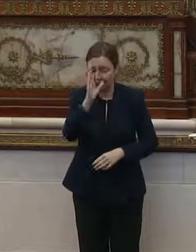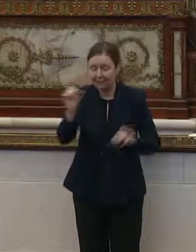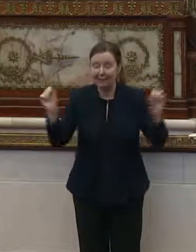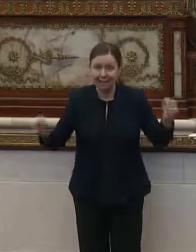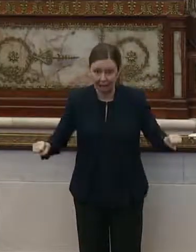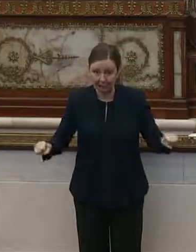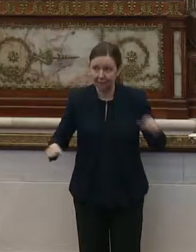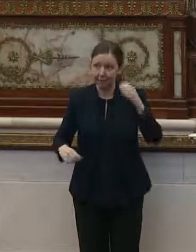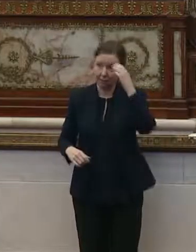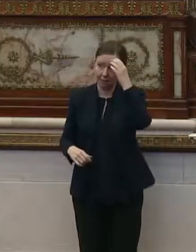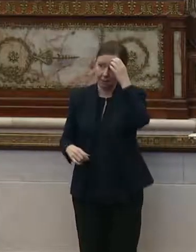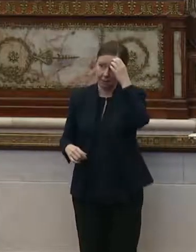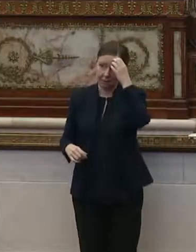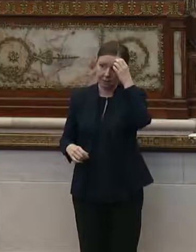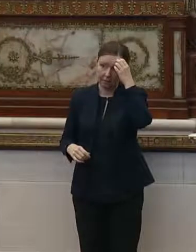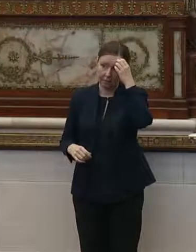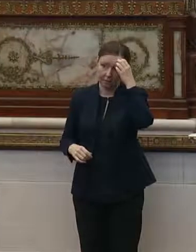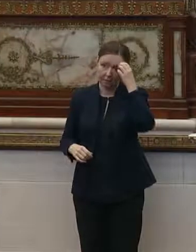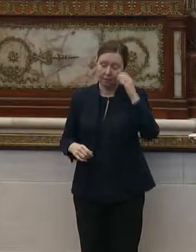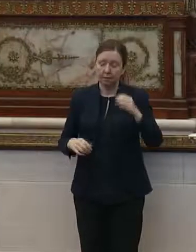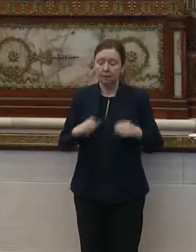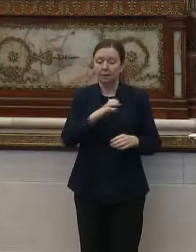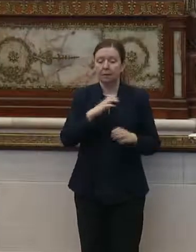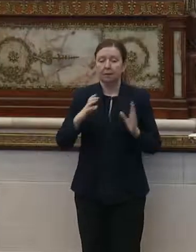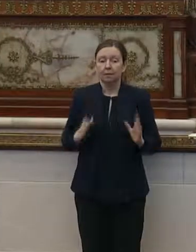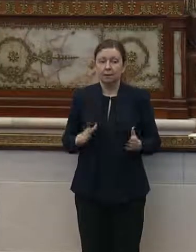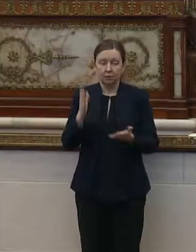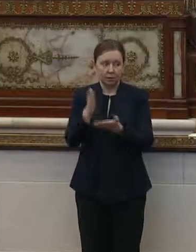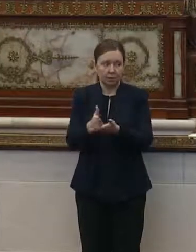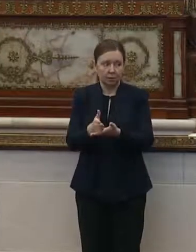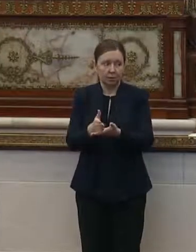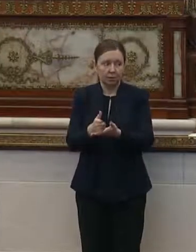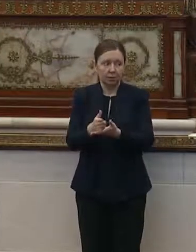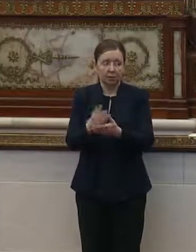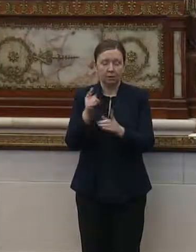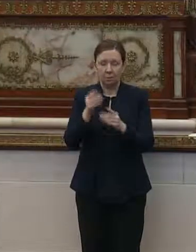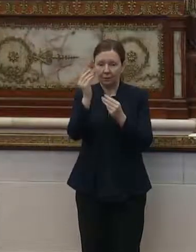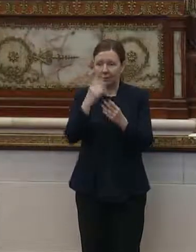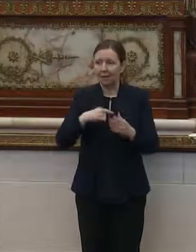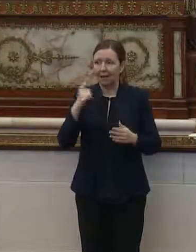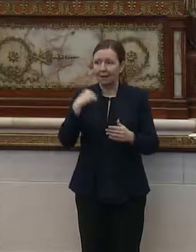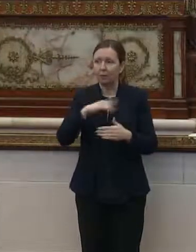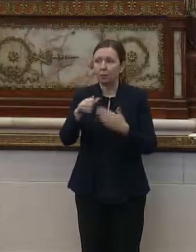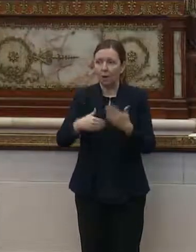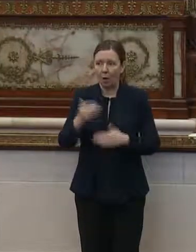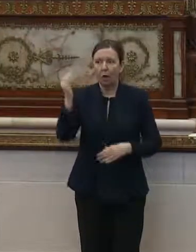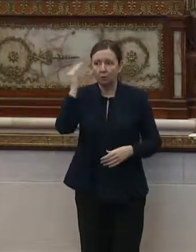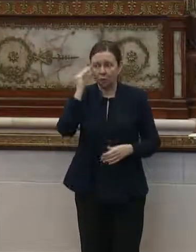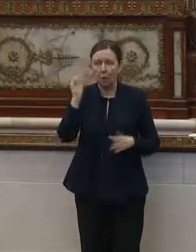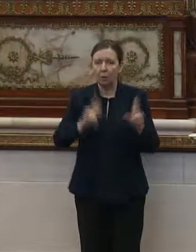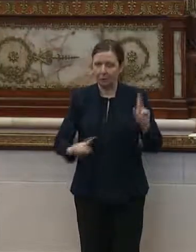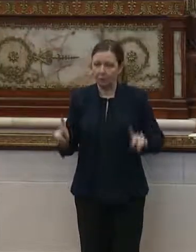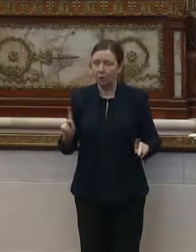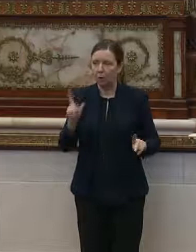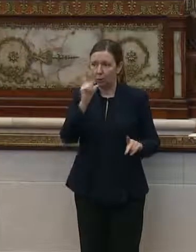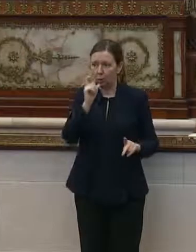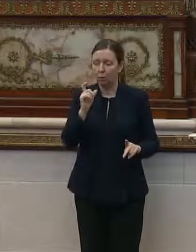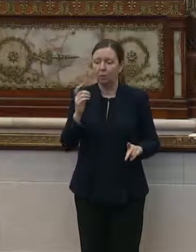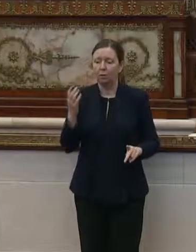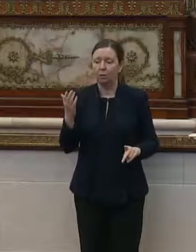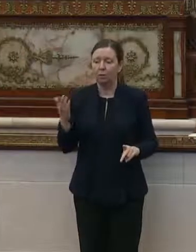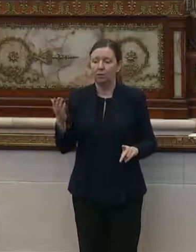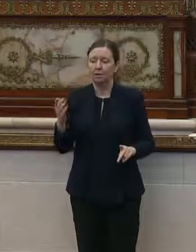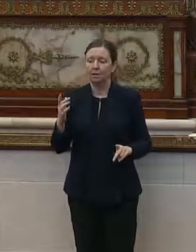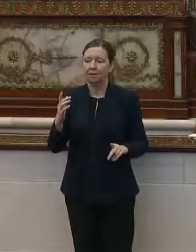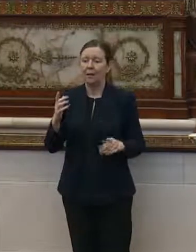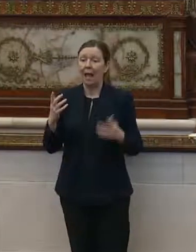problem. So I think, Commissioner, I just point of information, I think that we all know people who are